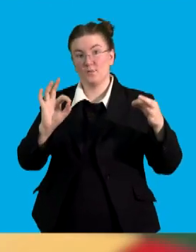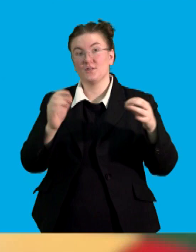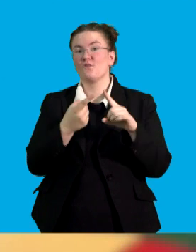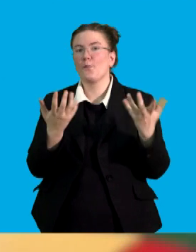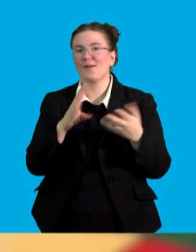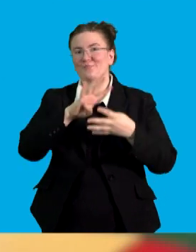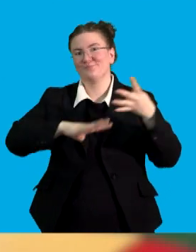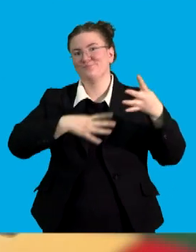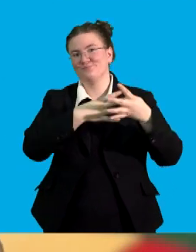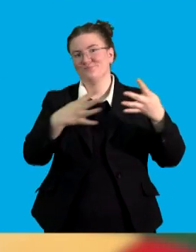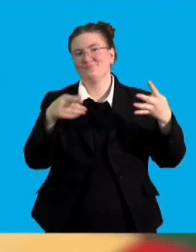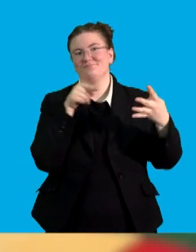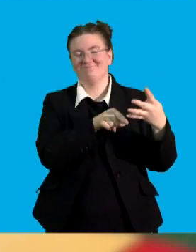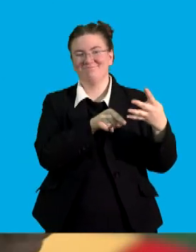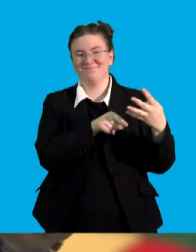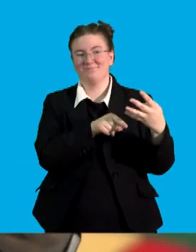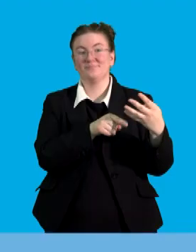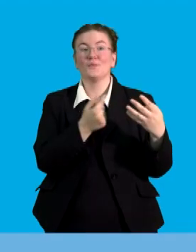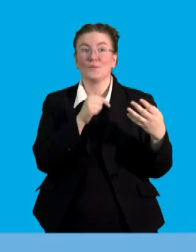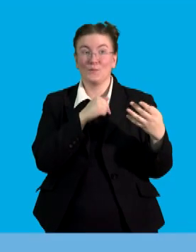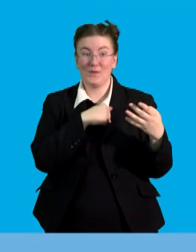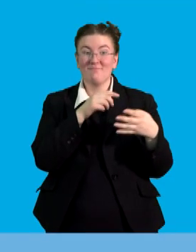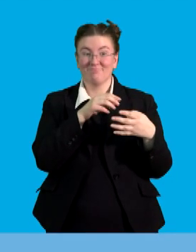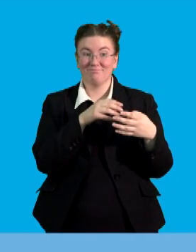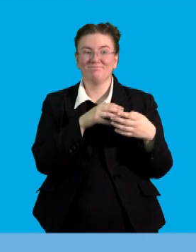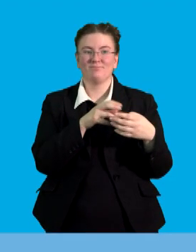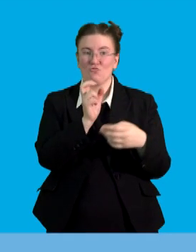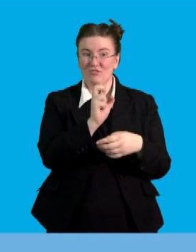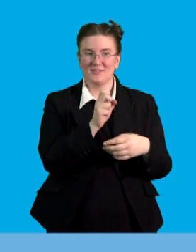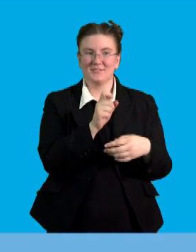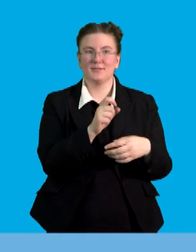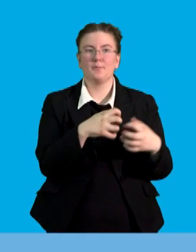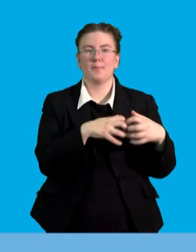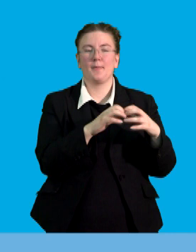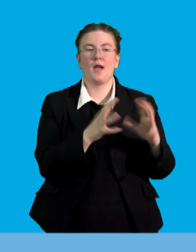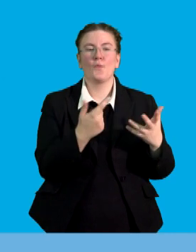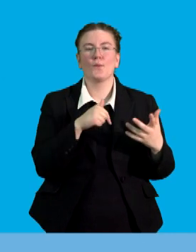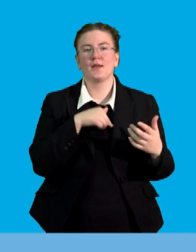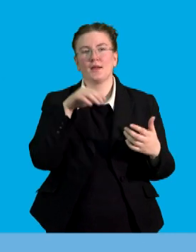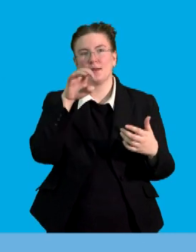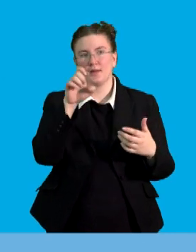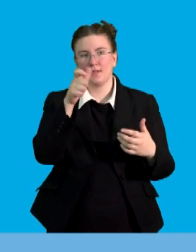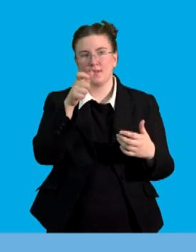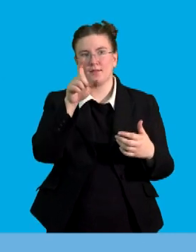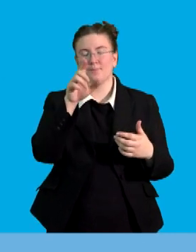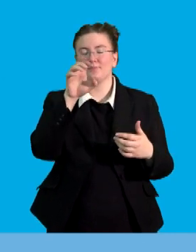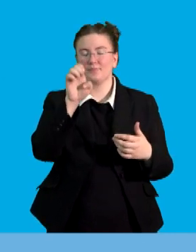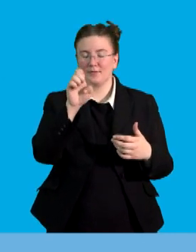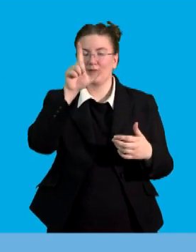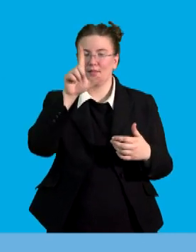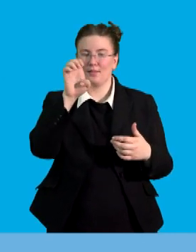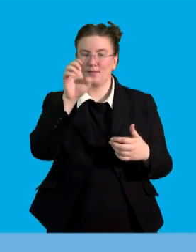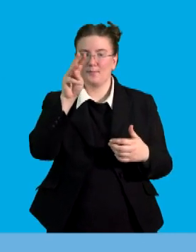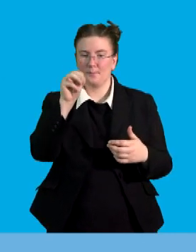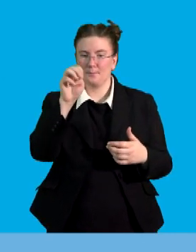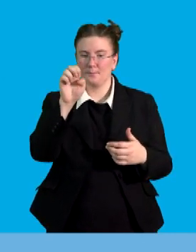periodic table. So to model these reactions, we are using the elements. Remember that these we can